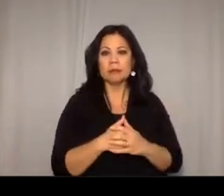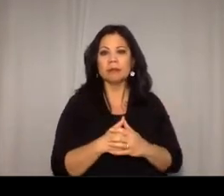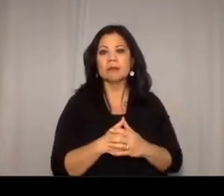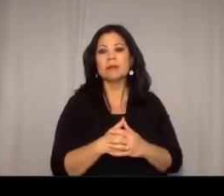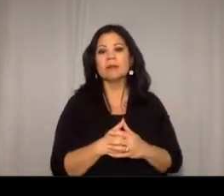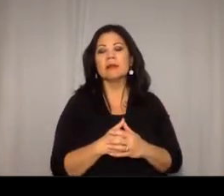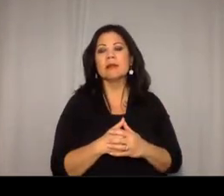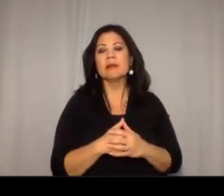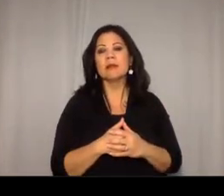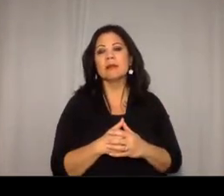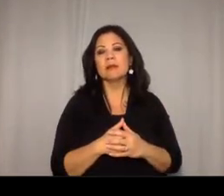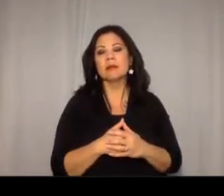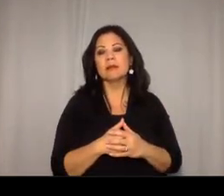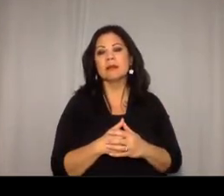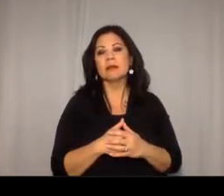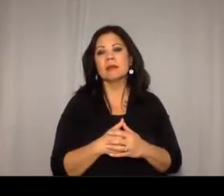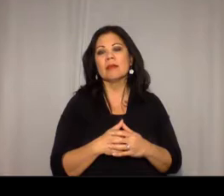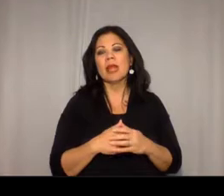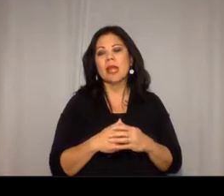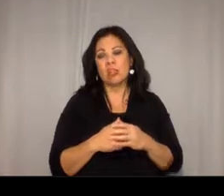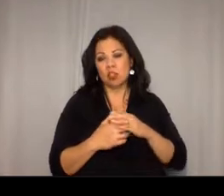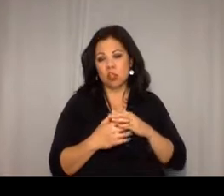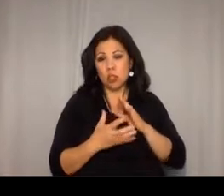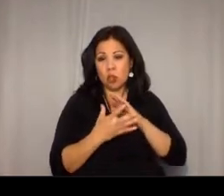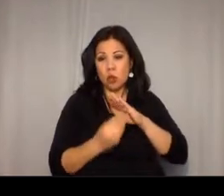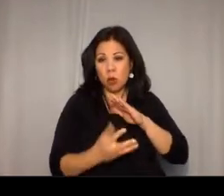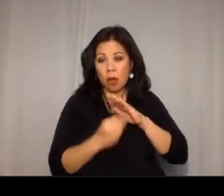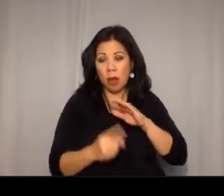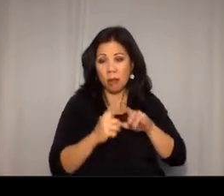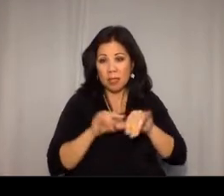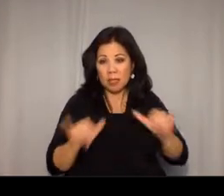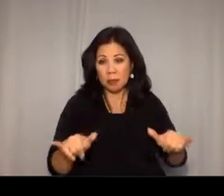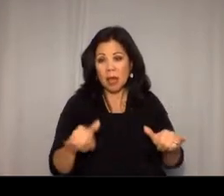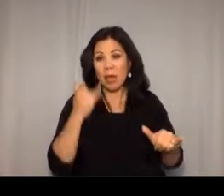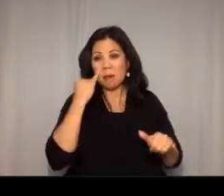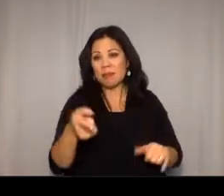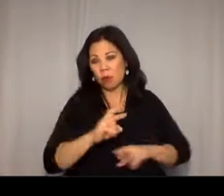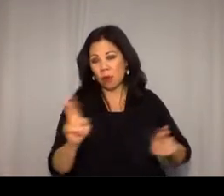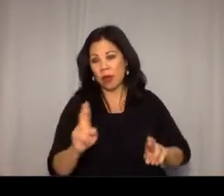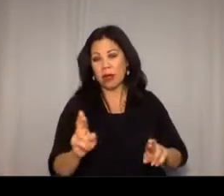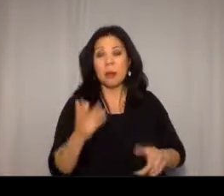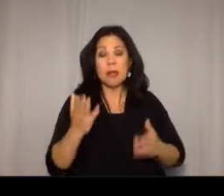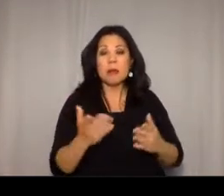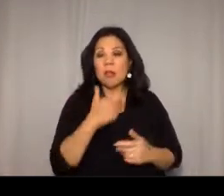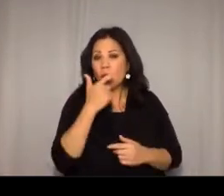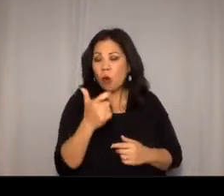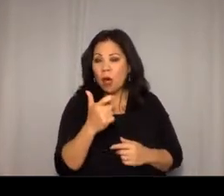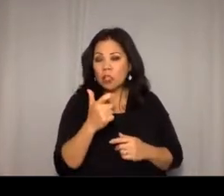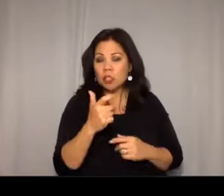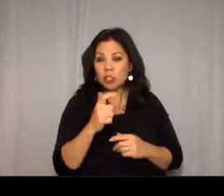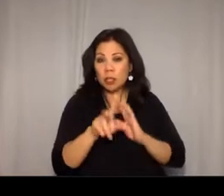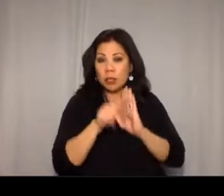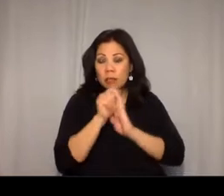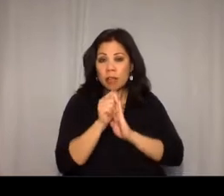And you could draw right along with me if you had your stuff already. You might want to watch this video all the way through once and then get